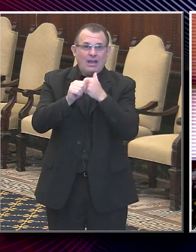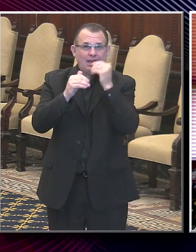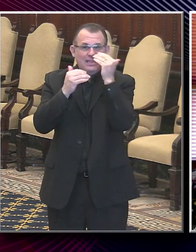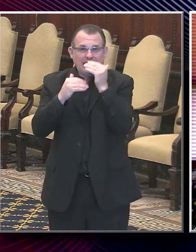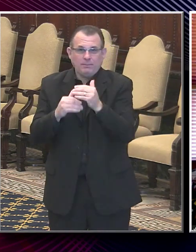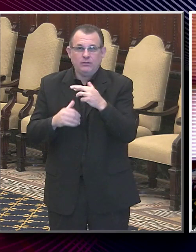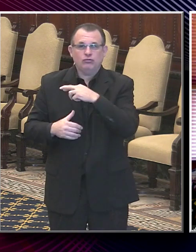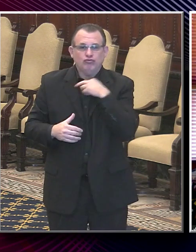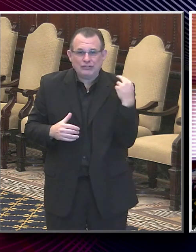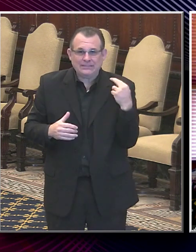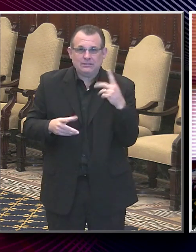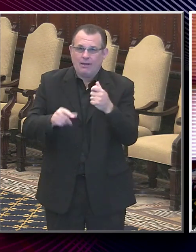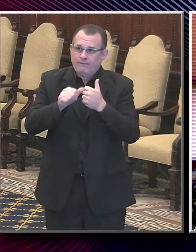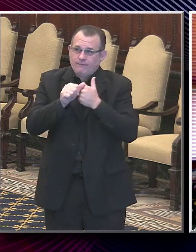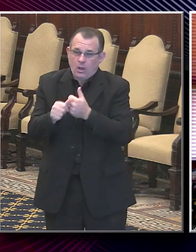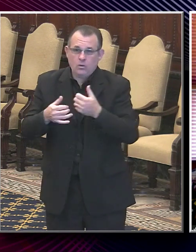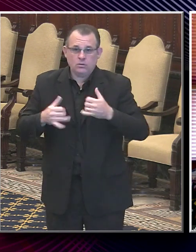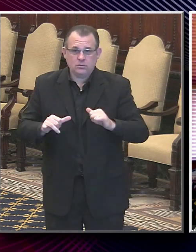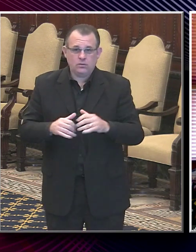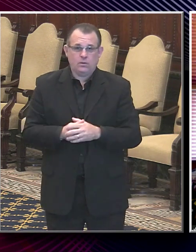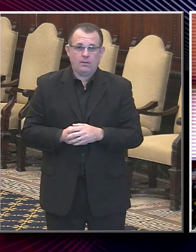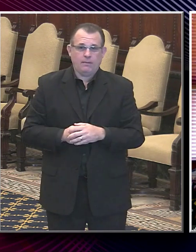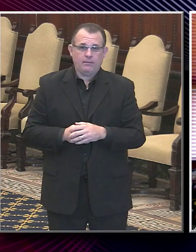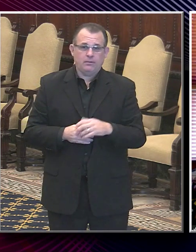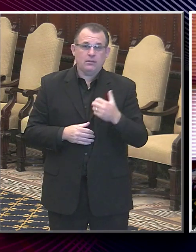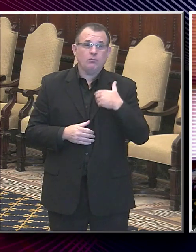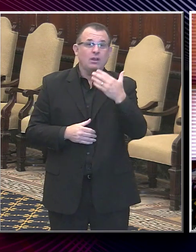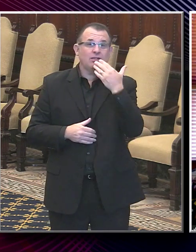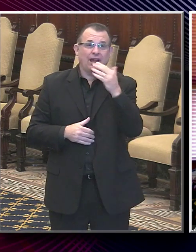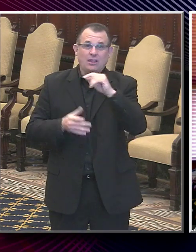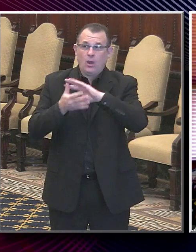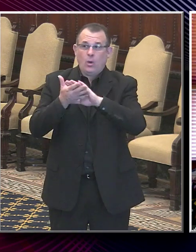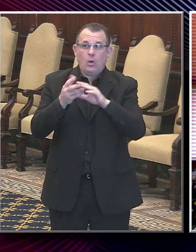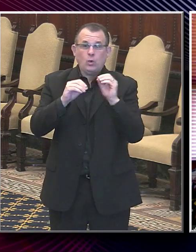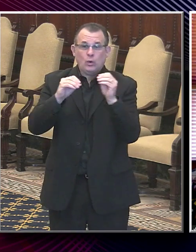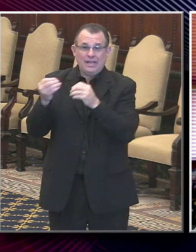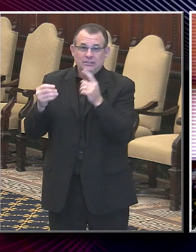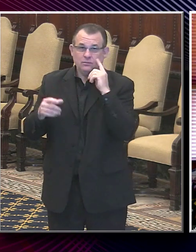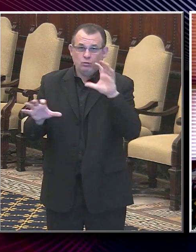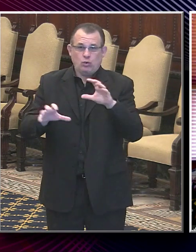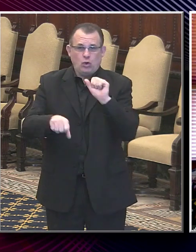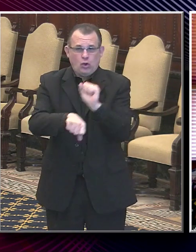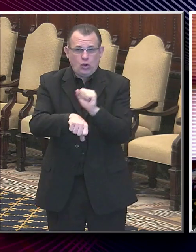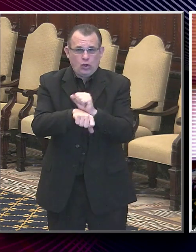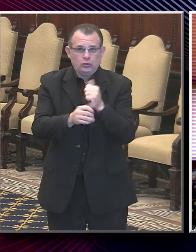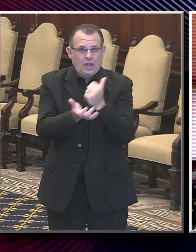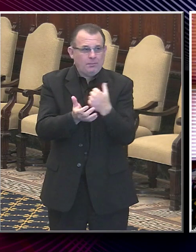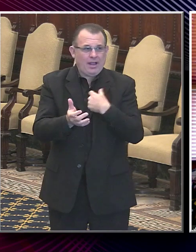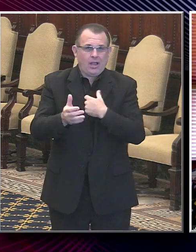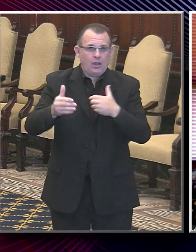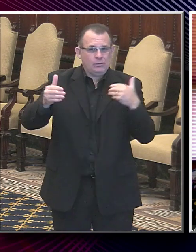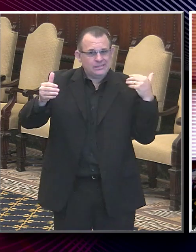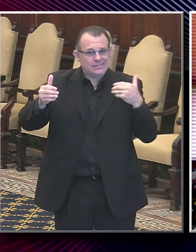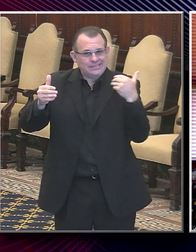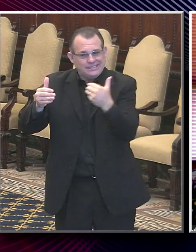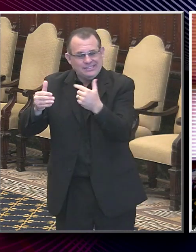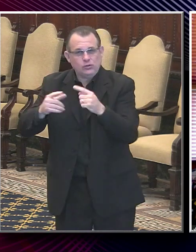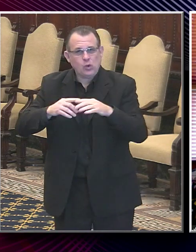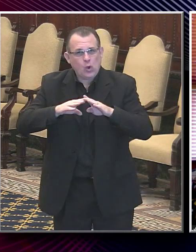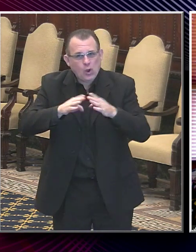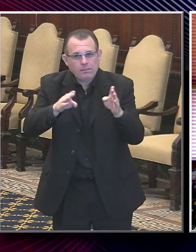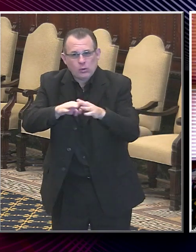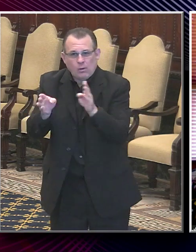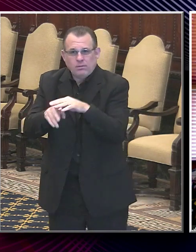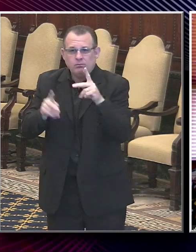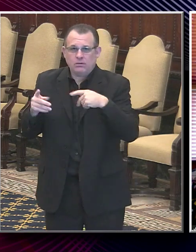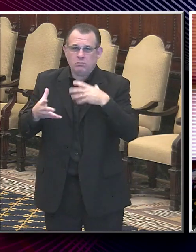is followed. We thank the industry organizations who have worked with us to get us to this point and who will help ensure their members are informed and